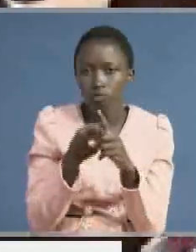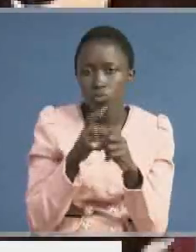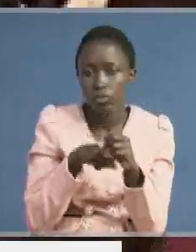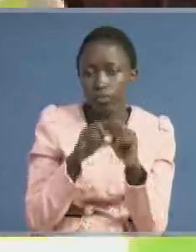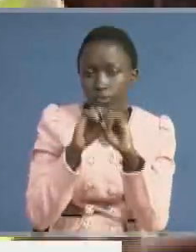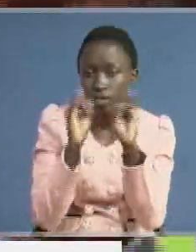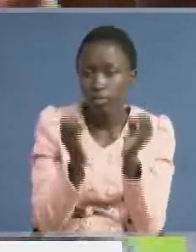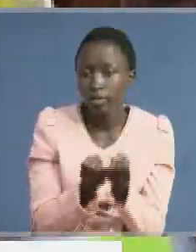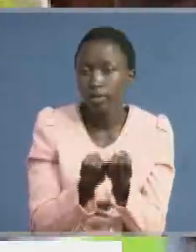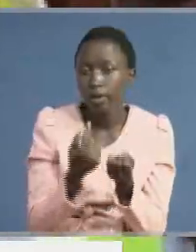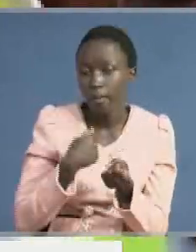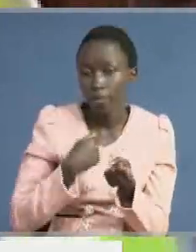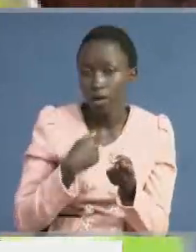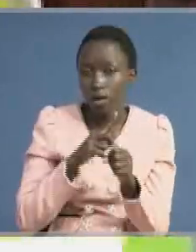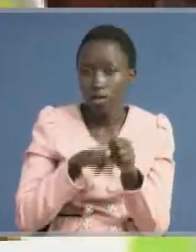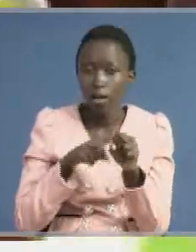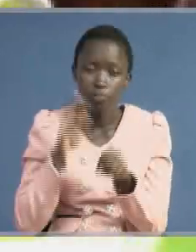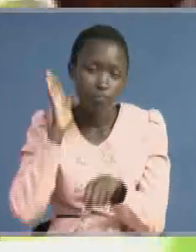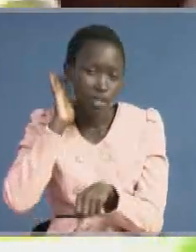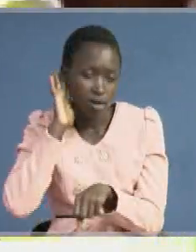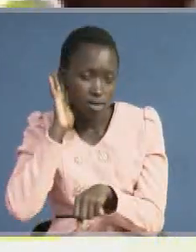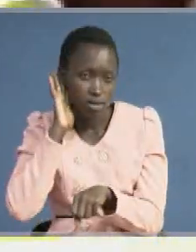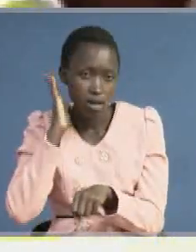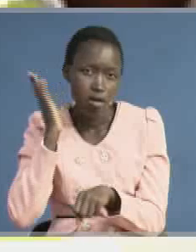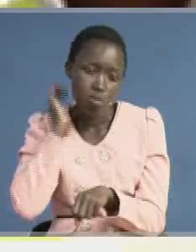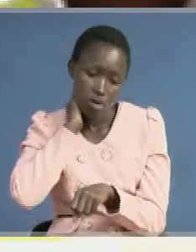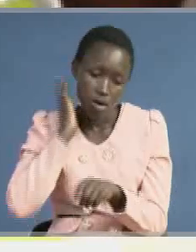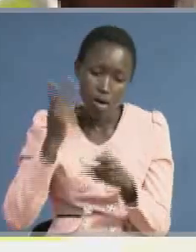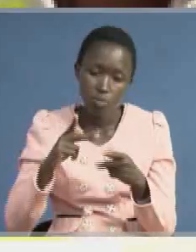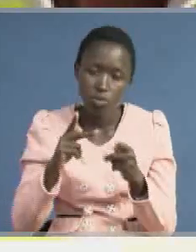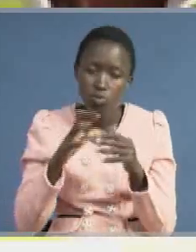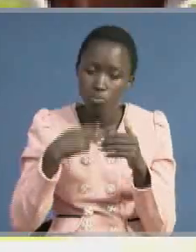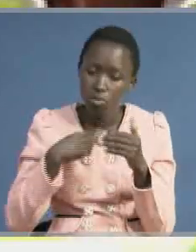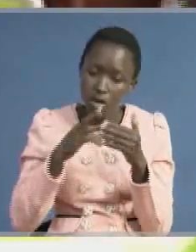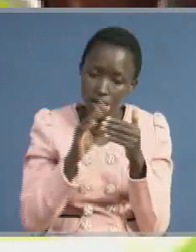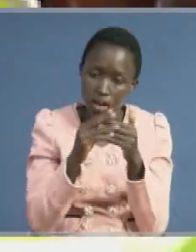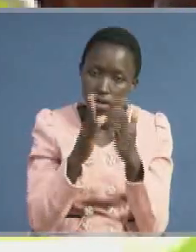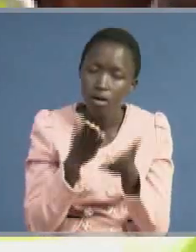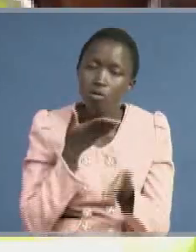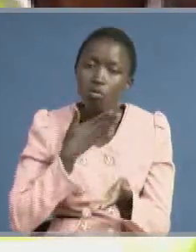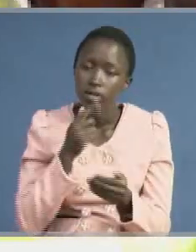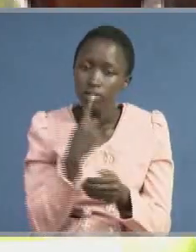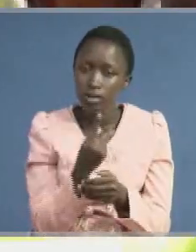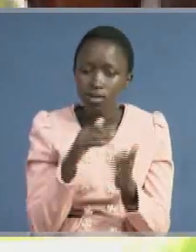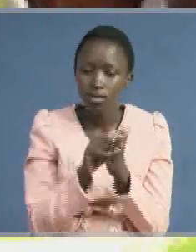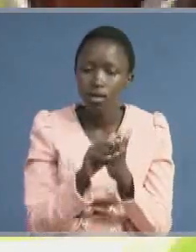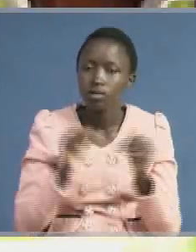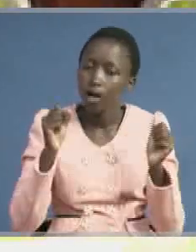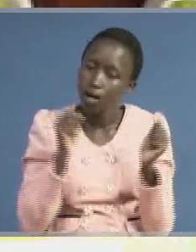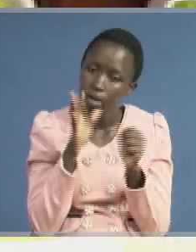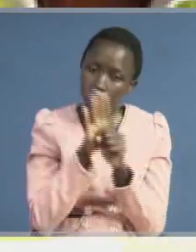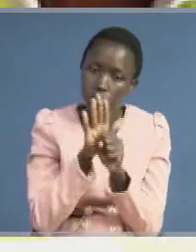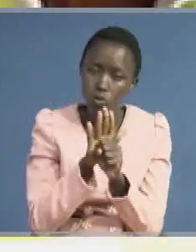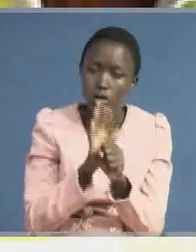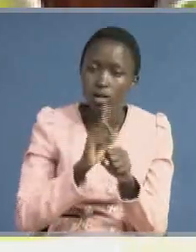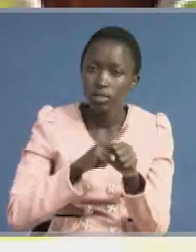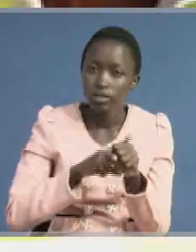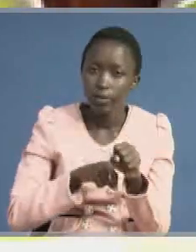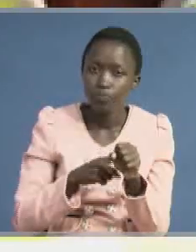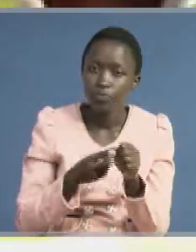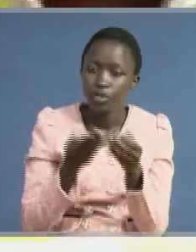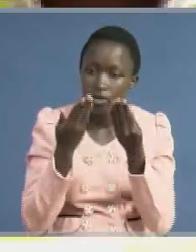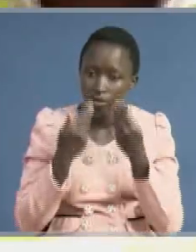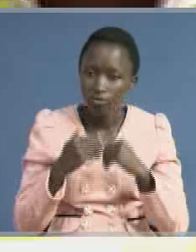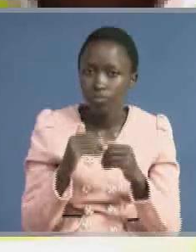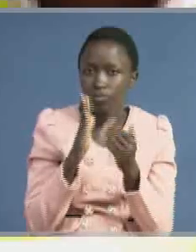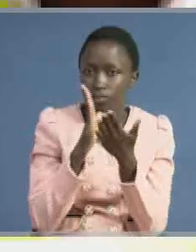independence many keys keys about removing Anamika makyo go see Nick otaku semi a combi to give Riley asana to get Pyrrha